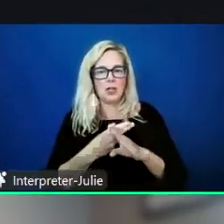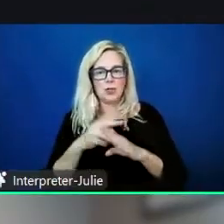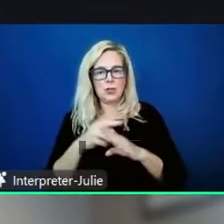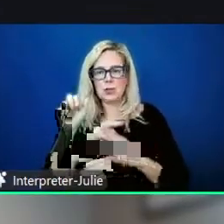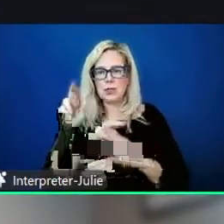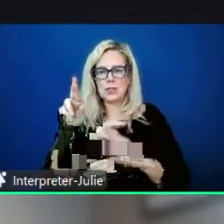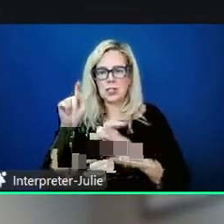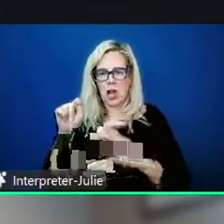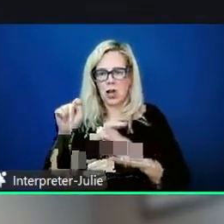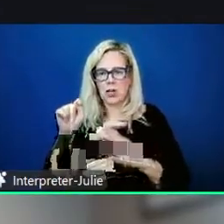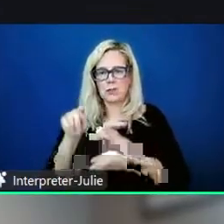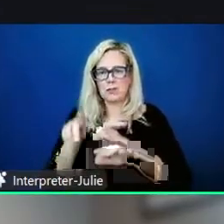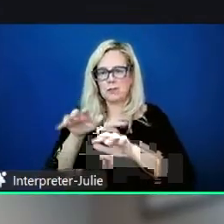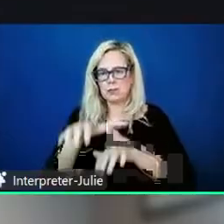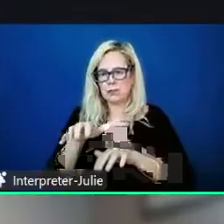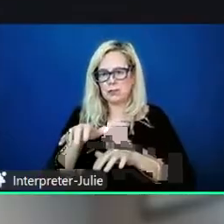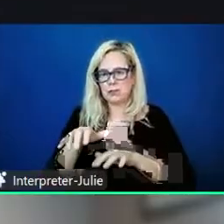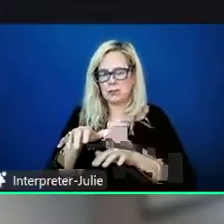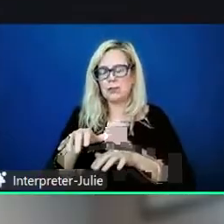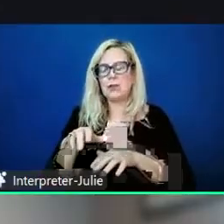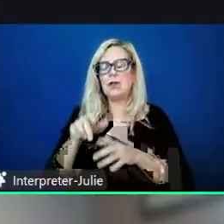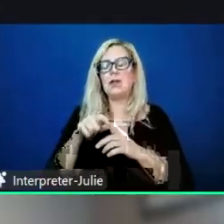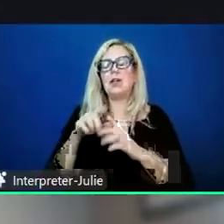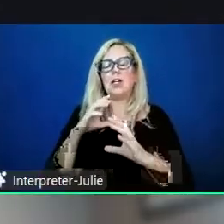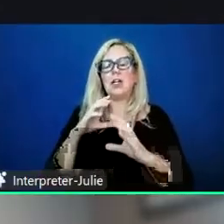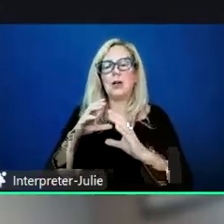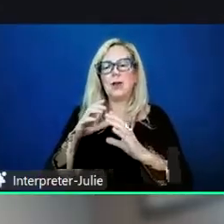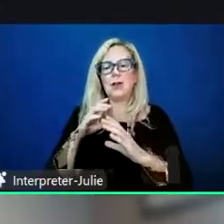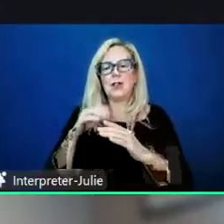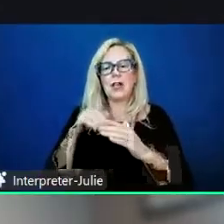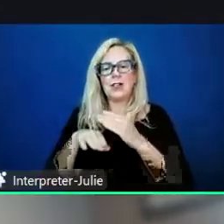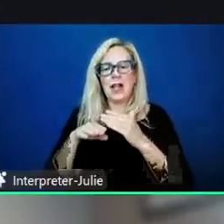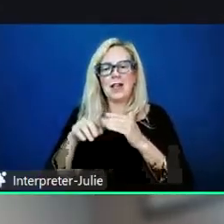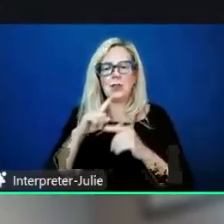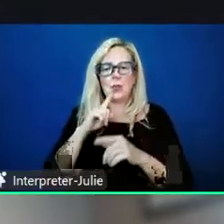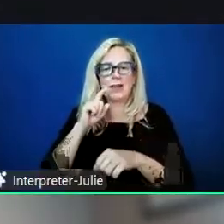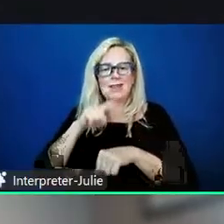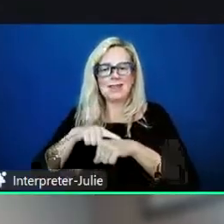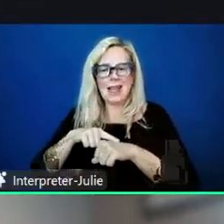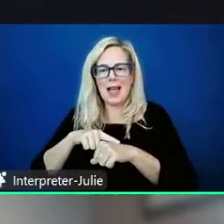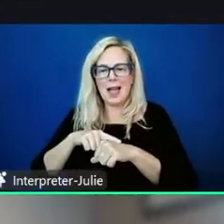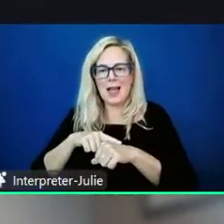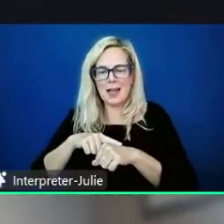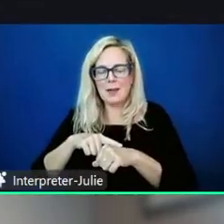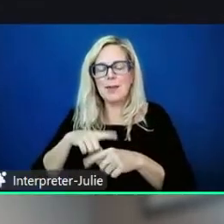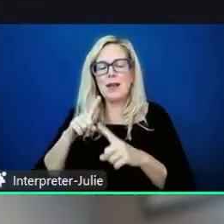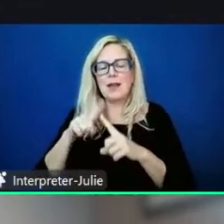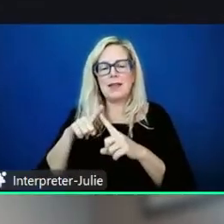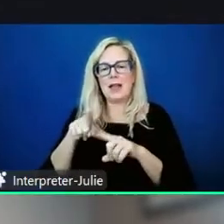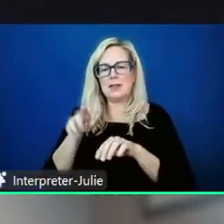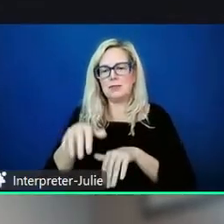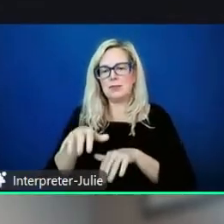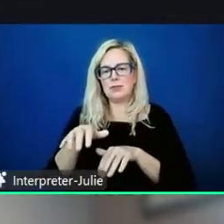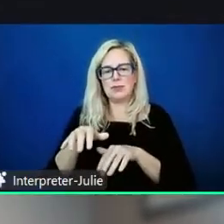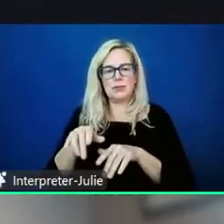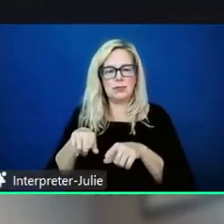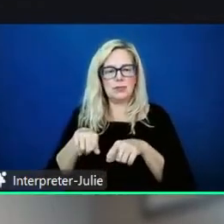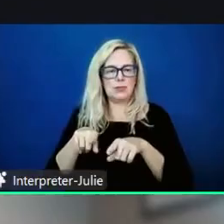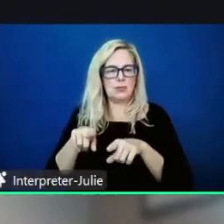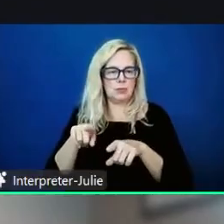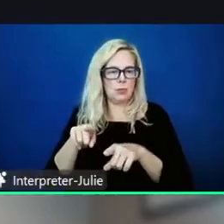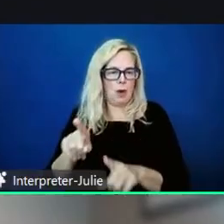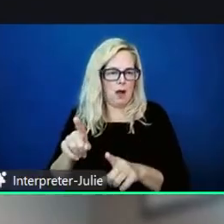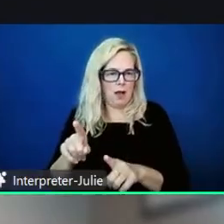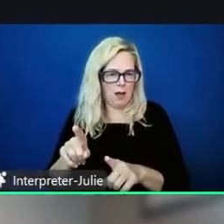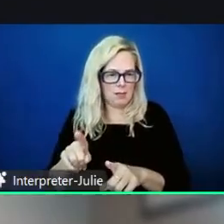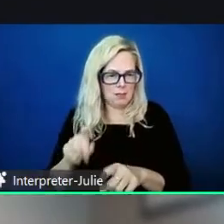Real-Time Translation, that allows real-time captioning of the words that are spoken. So the way